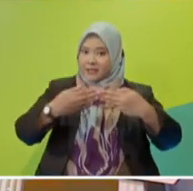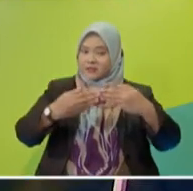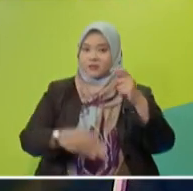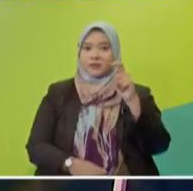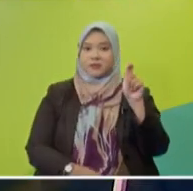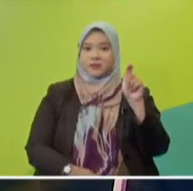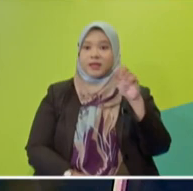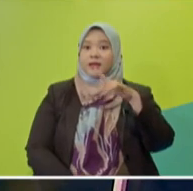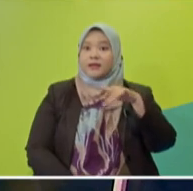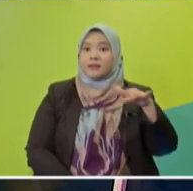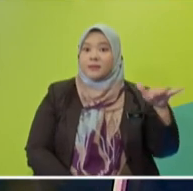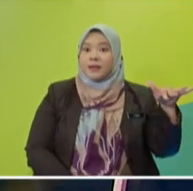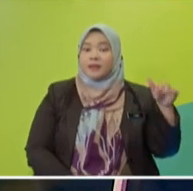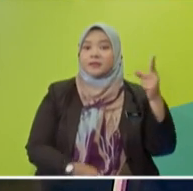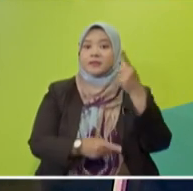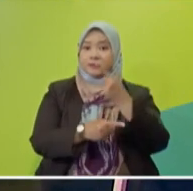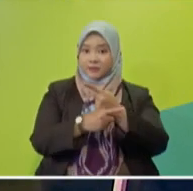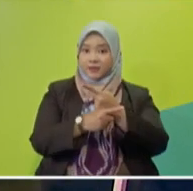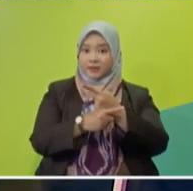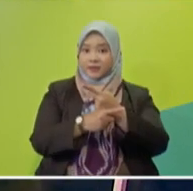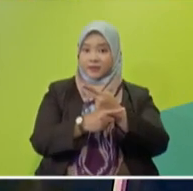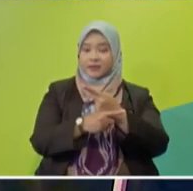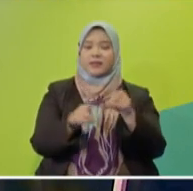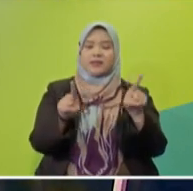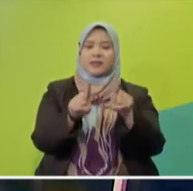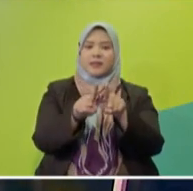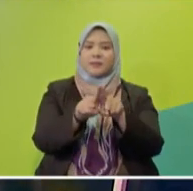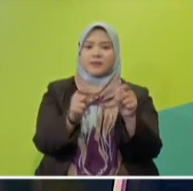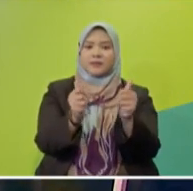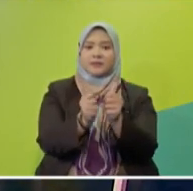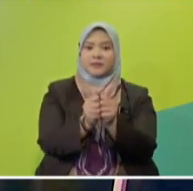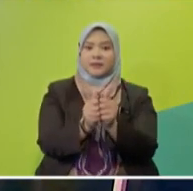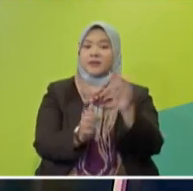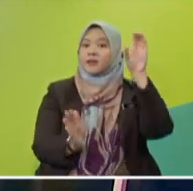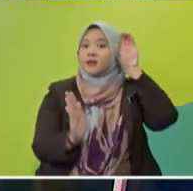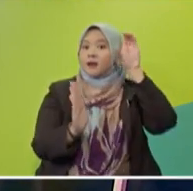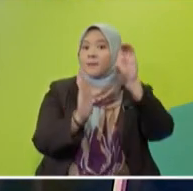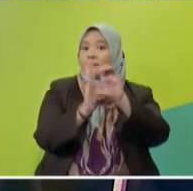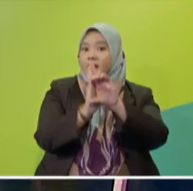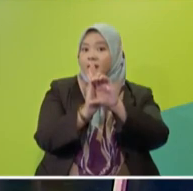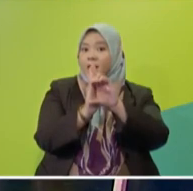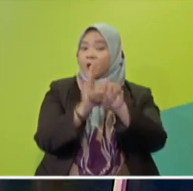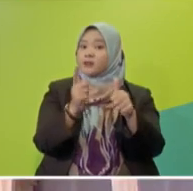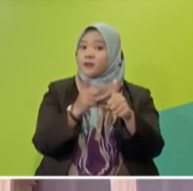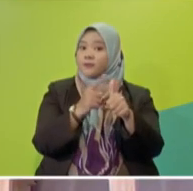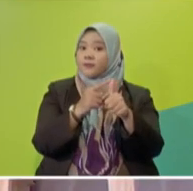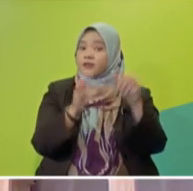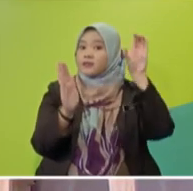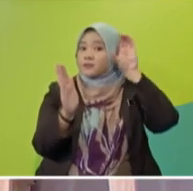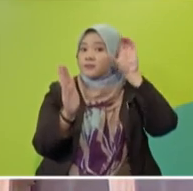that matches the picture. All okay, right. Now, look at the first picture. Can you see it?